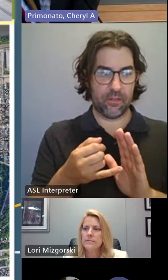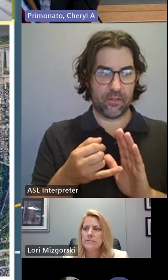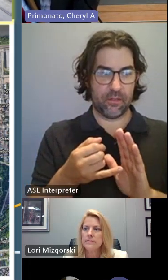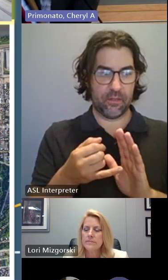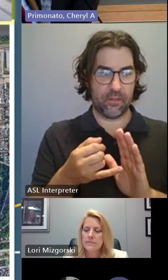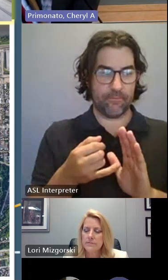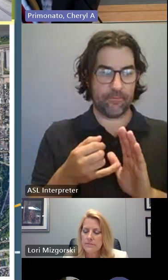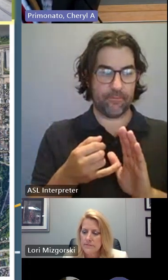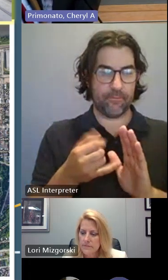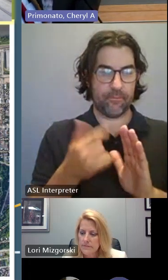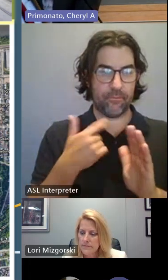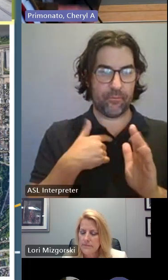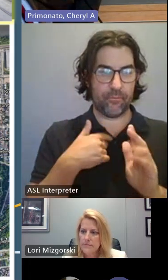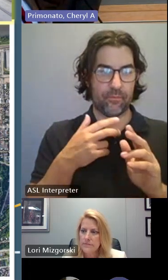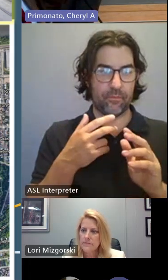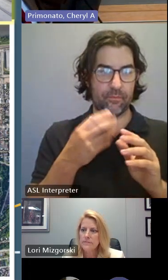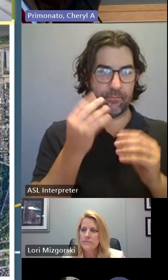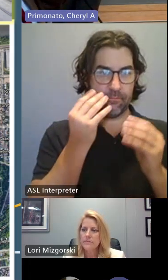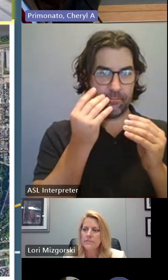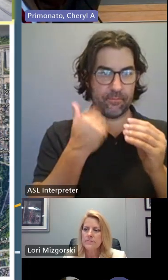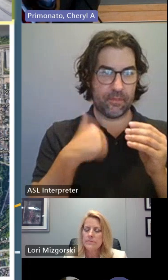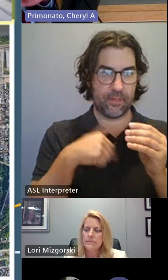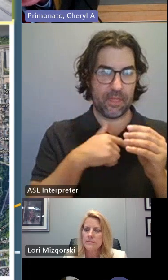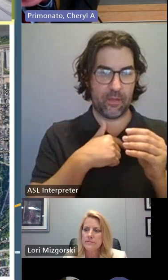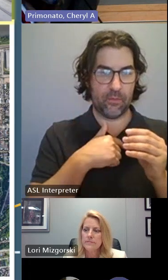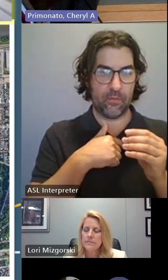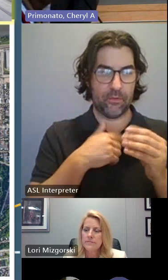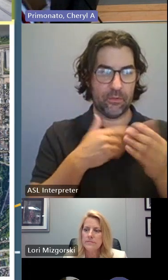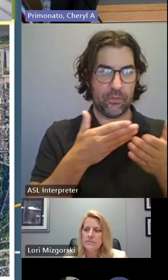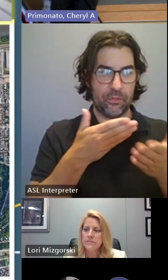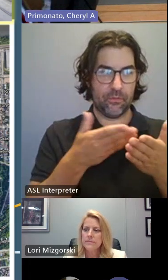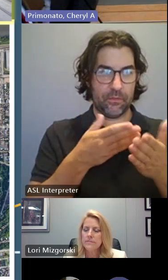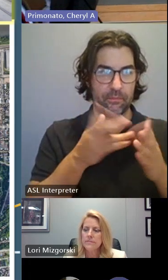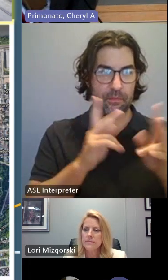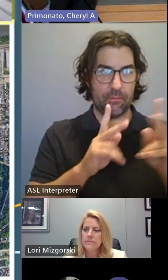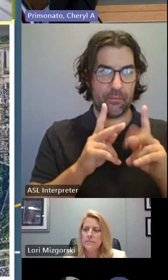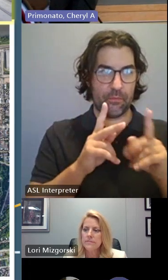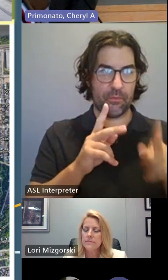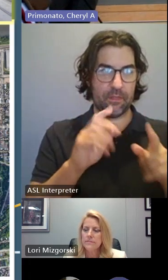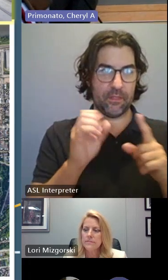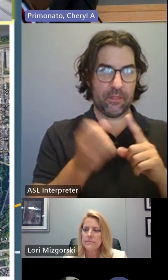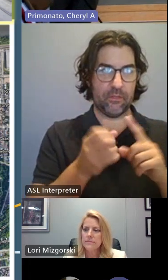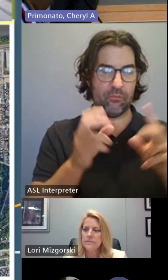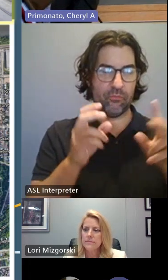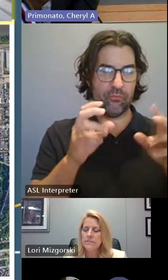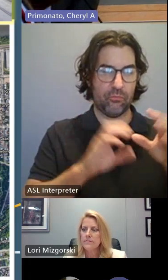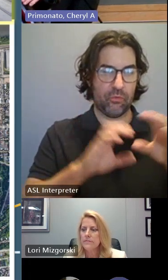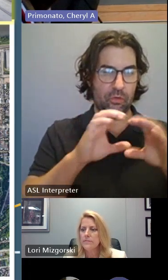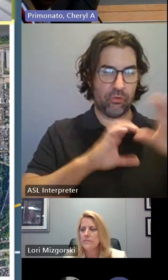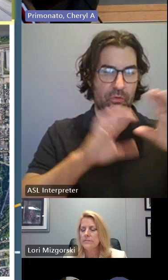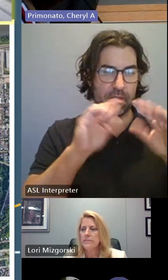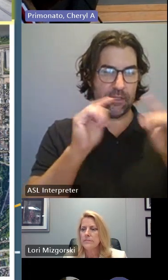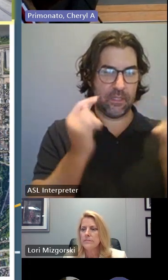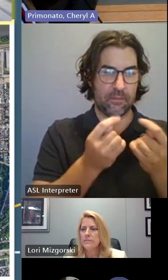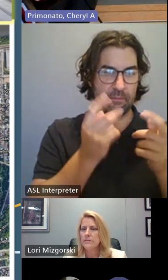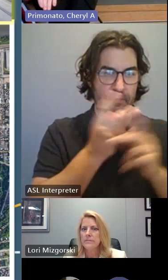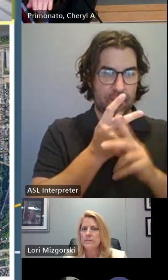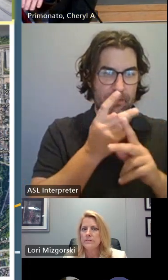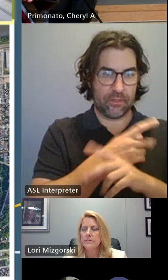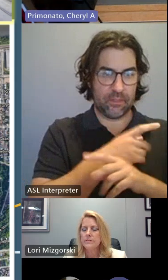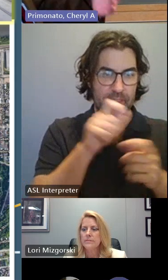we will sit with our the service folks, in this case, the construction team, and find out